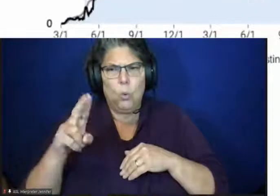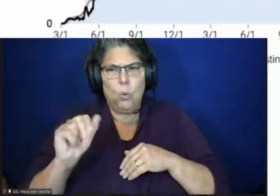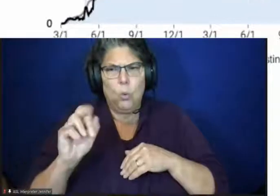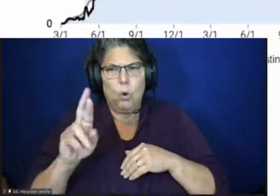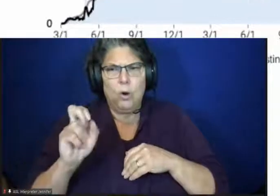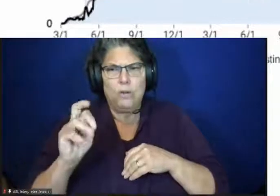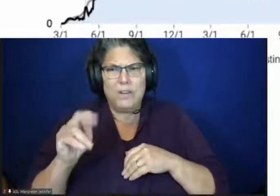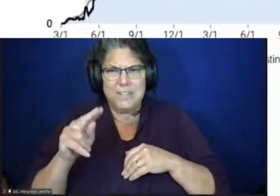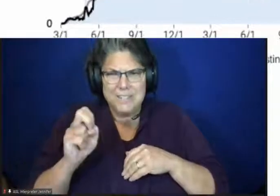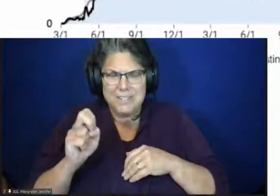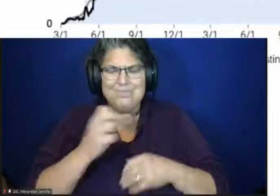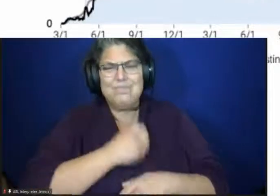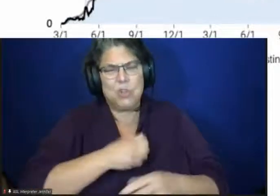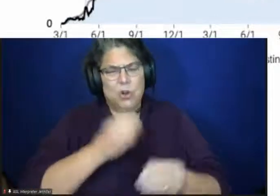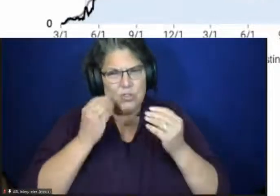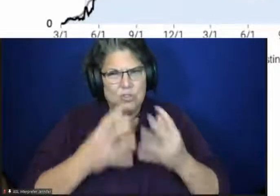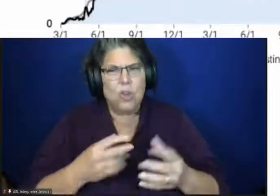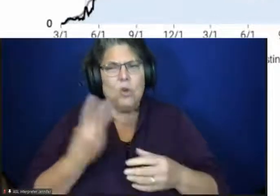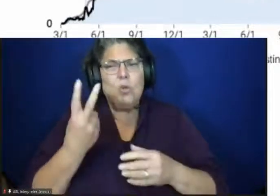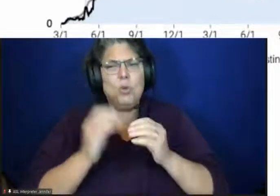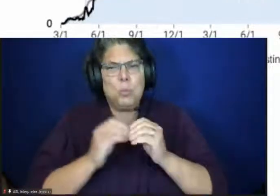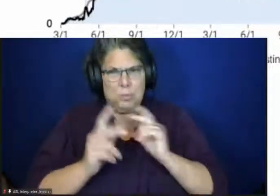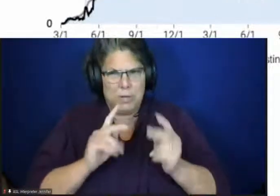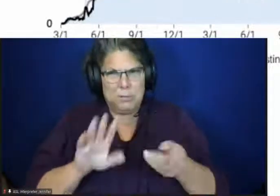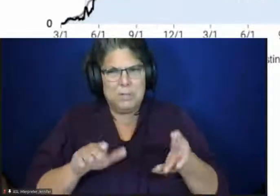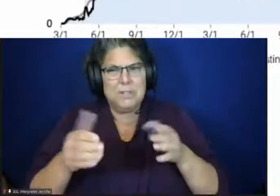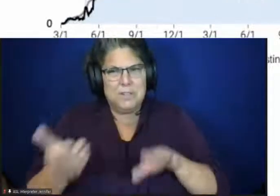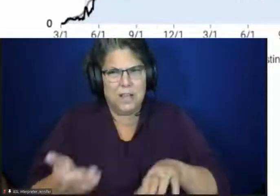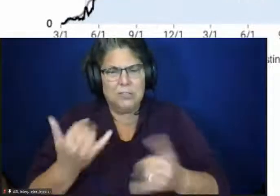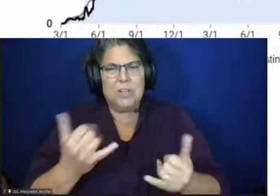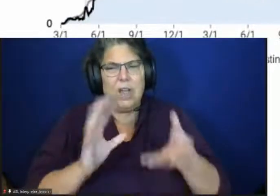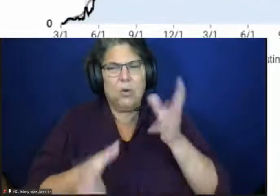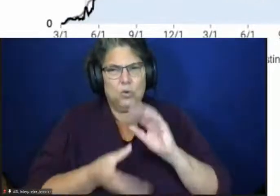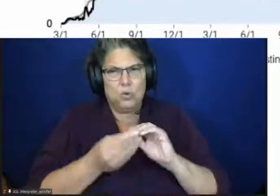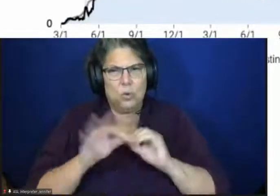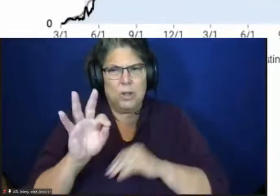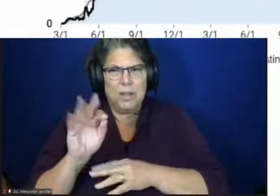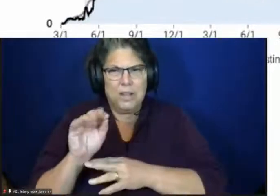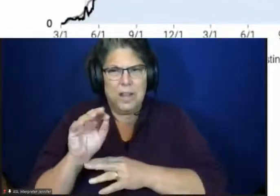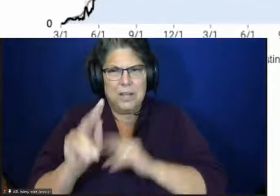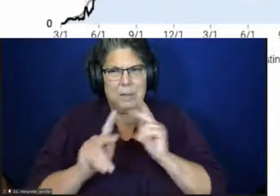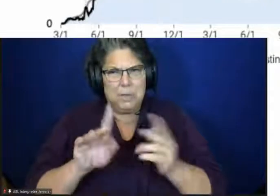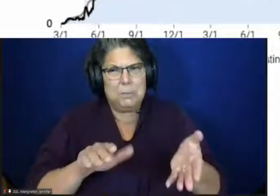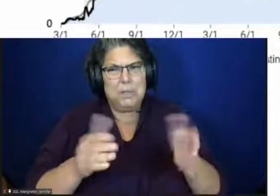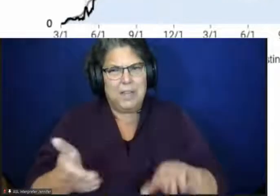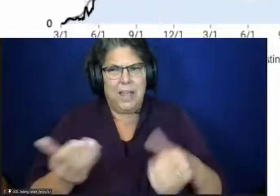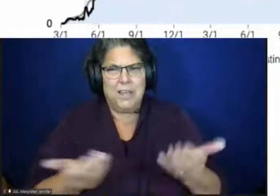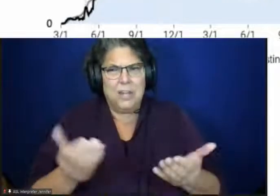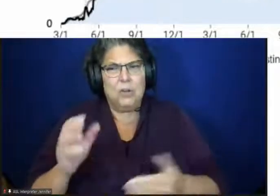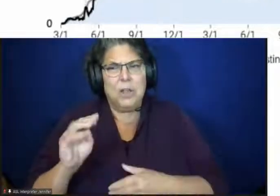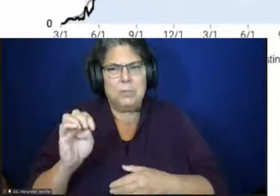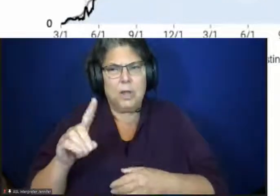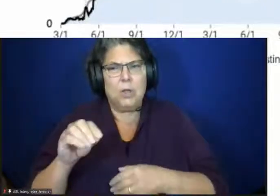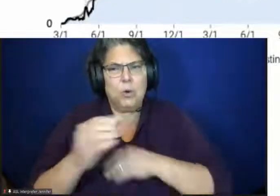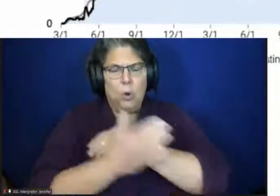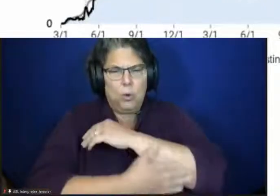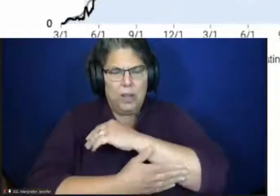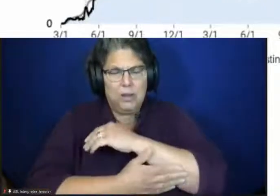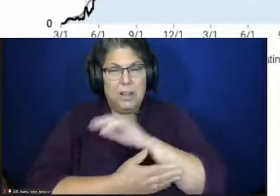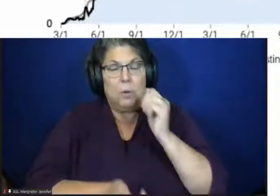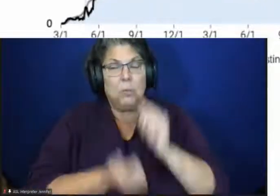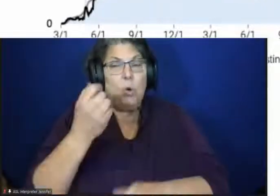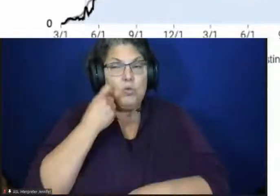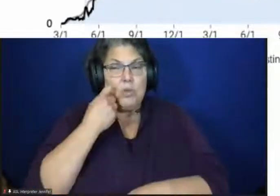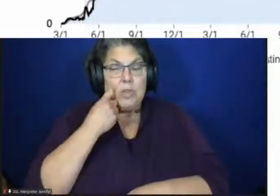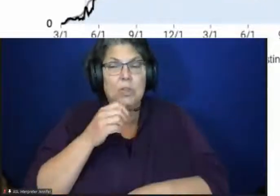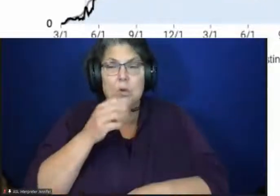who've passed away, bringing our total to 90 deaths in Mendocino County. Most recent cases involved a 74-year-old